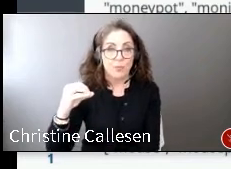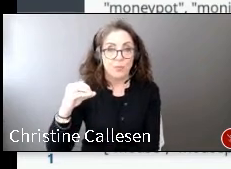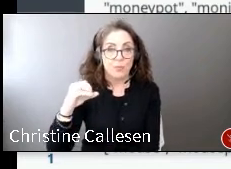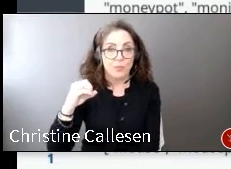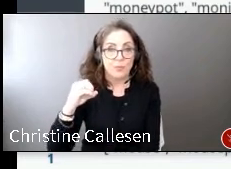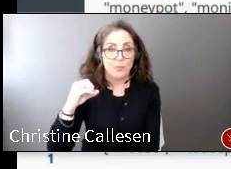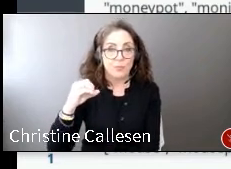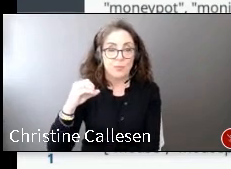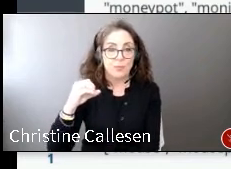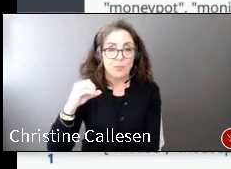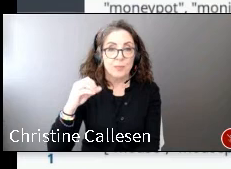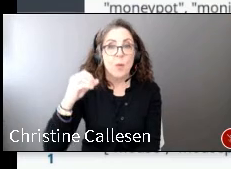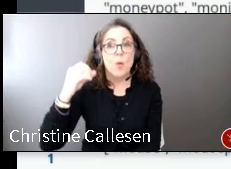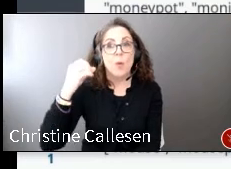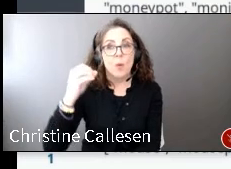or